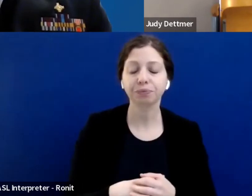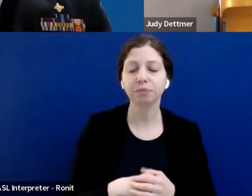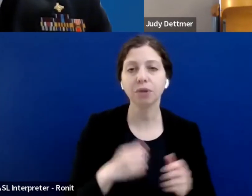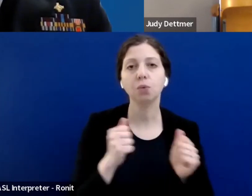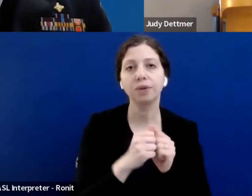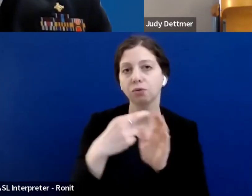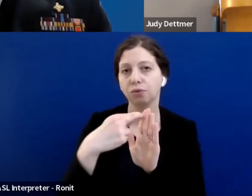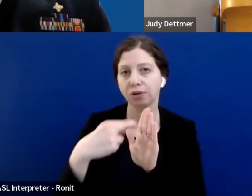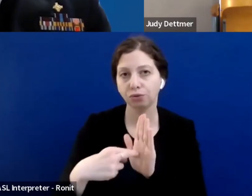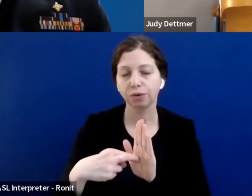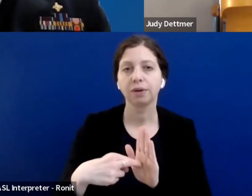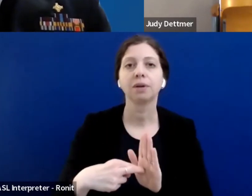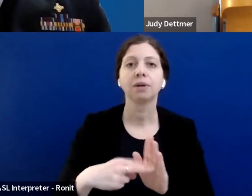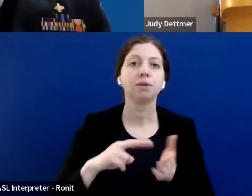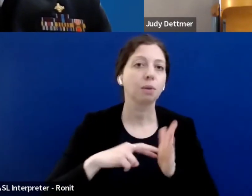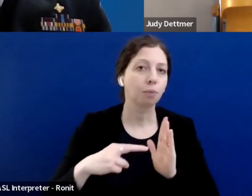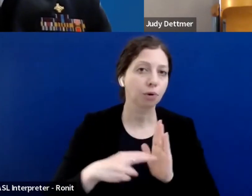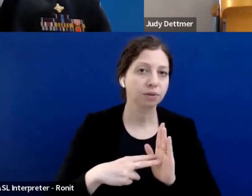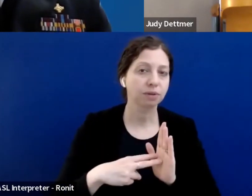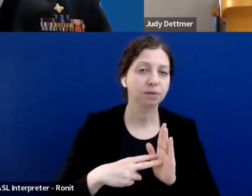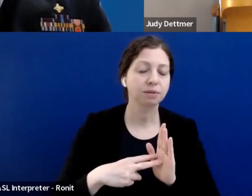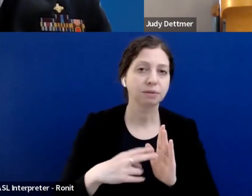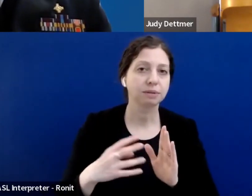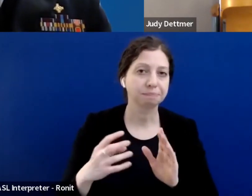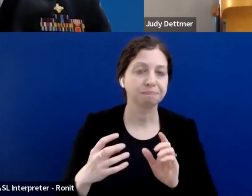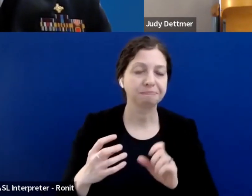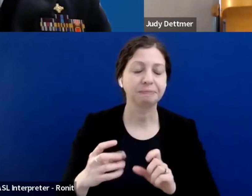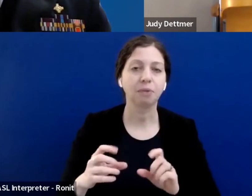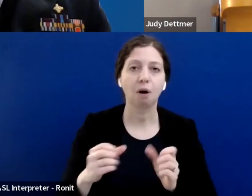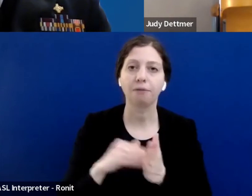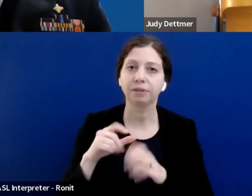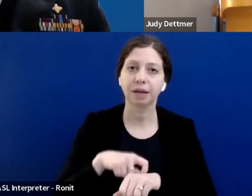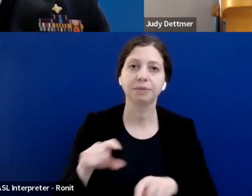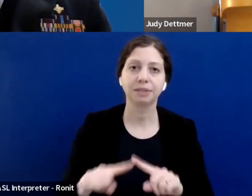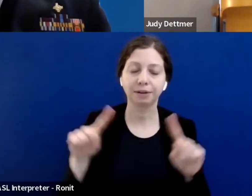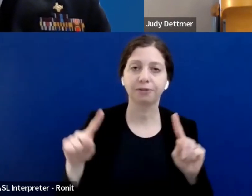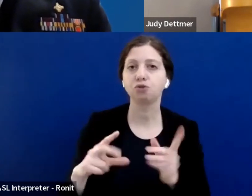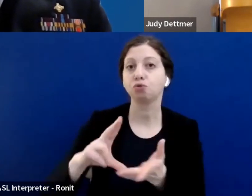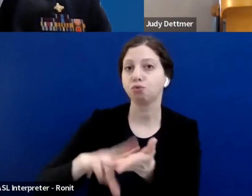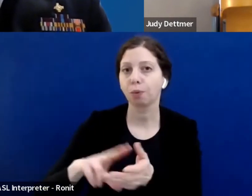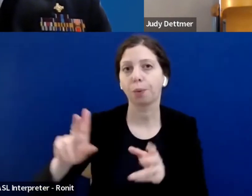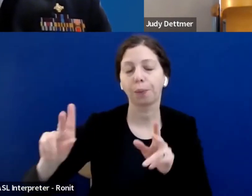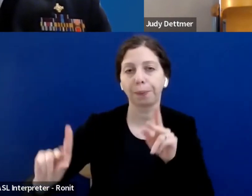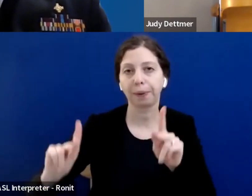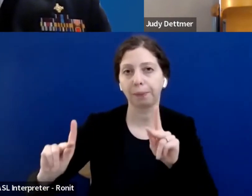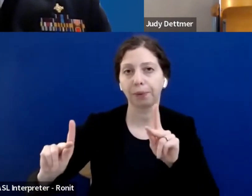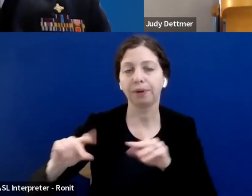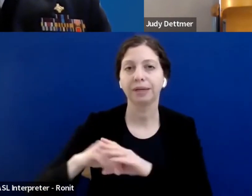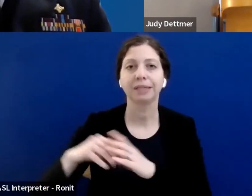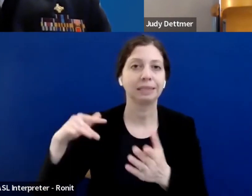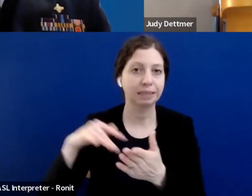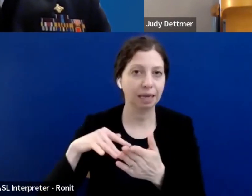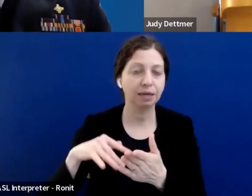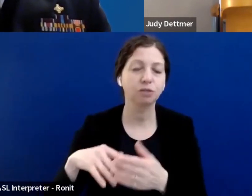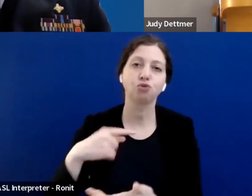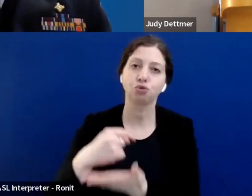the purpose is often different, and that is to enroll people in studies, particularly